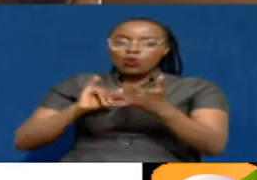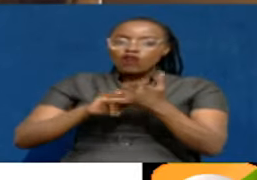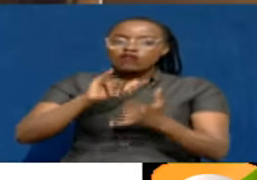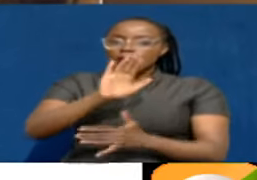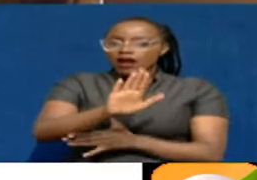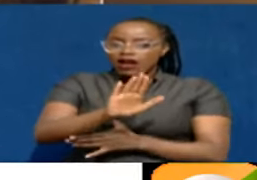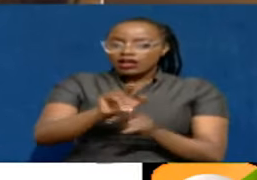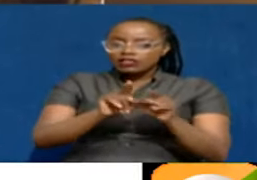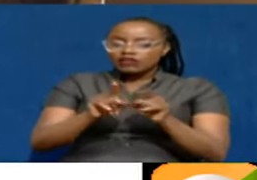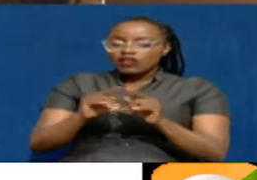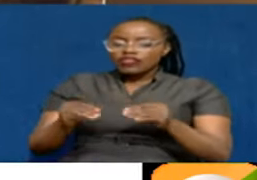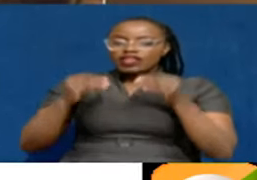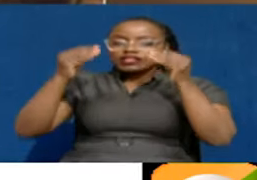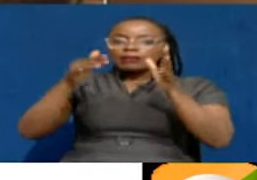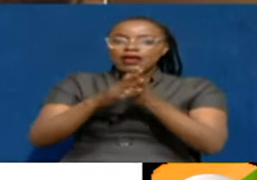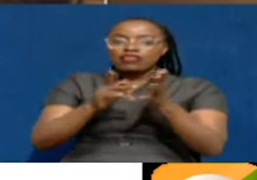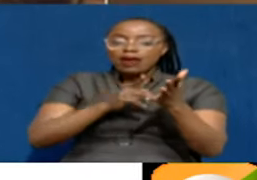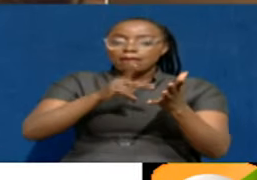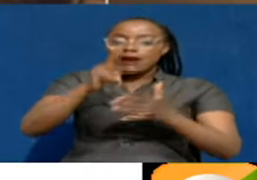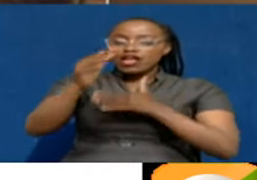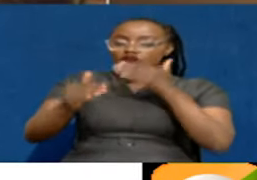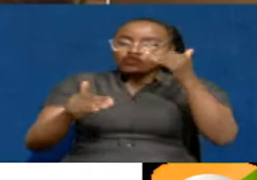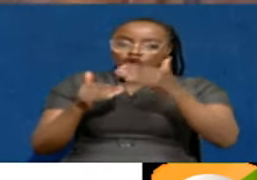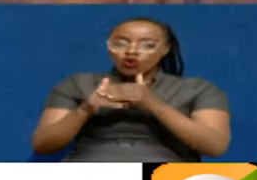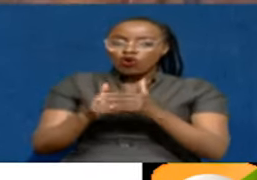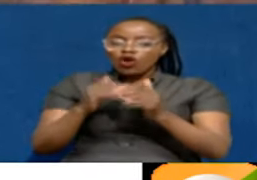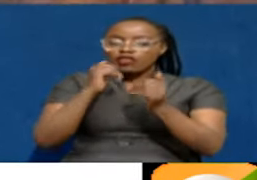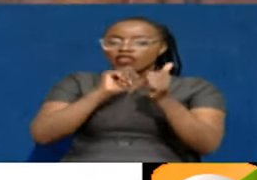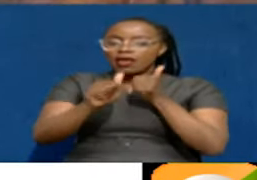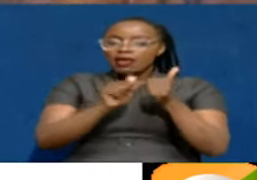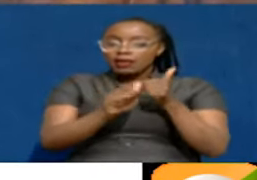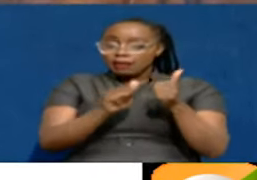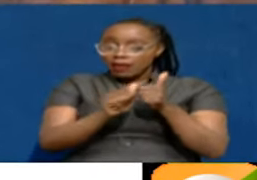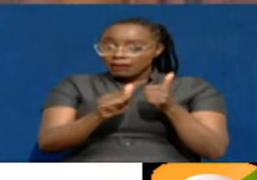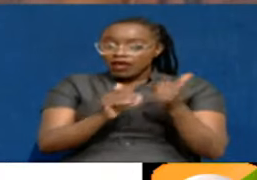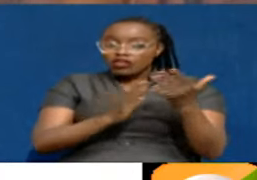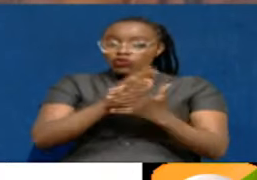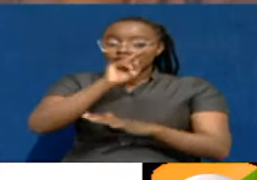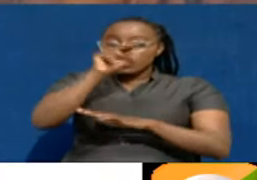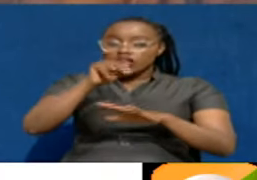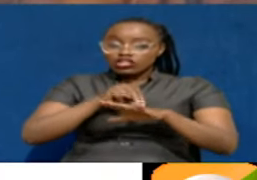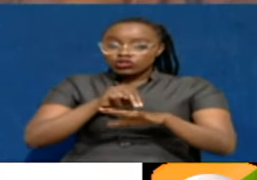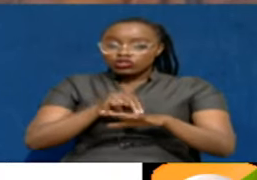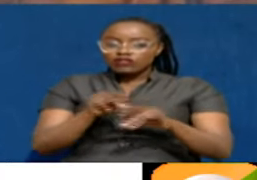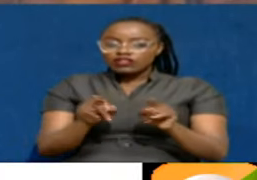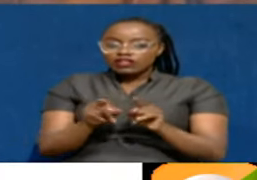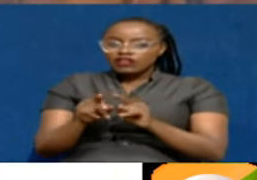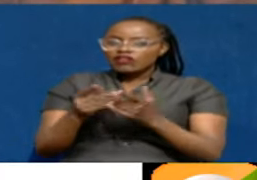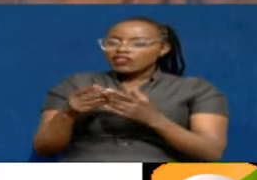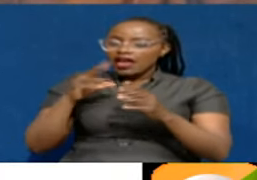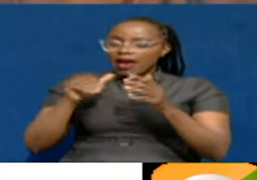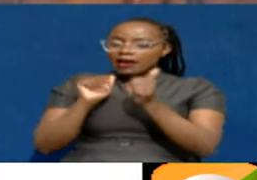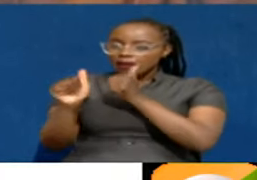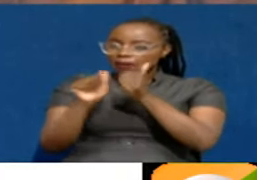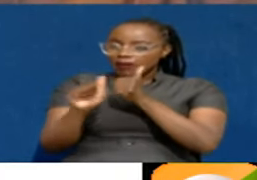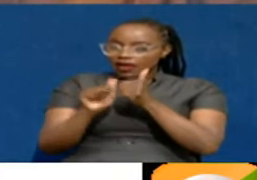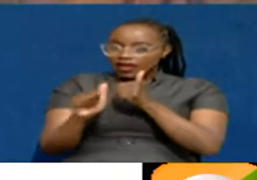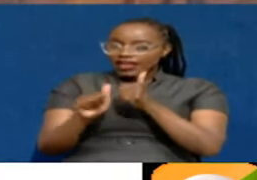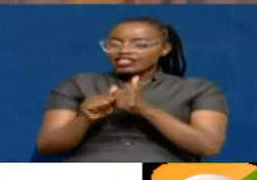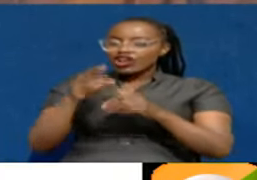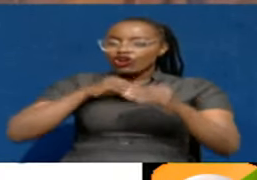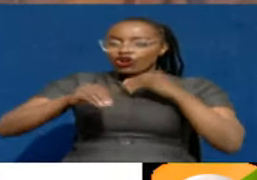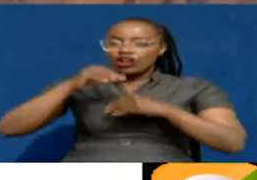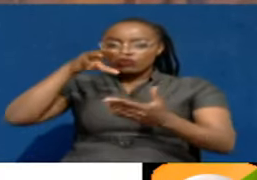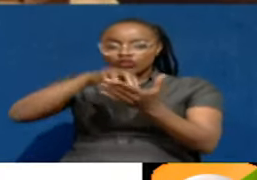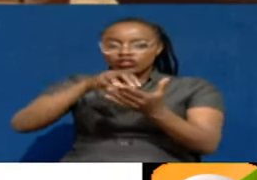the supplier and buyer of all the maize in the country through the national... The first maize scandal it was. Yes.